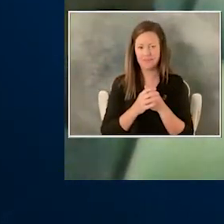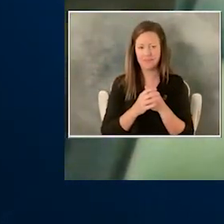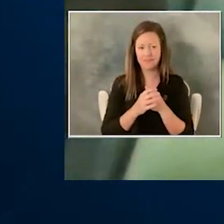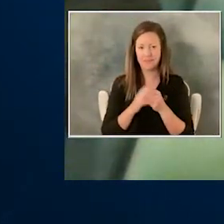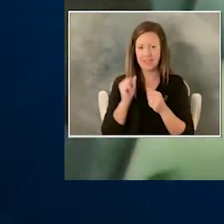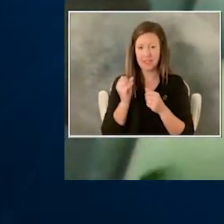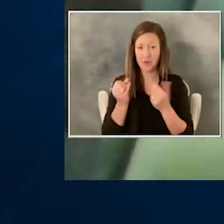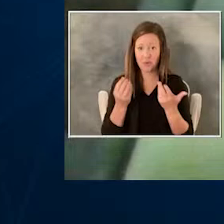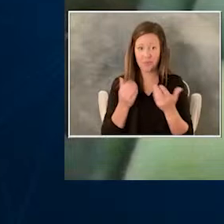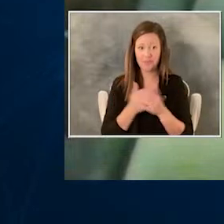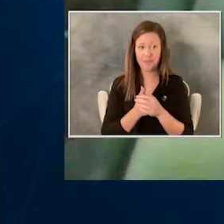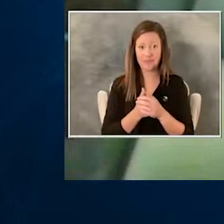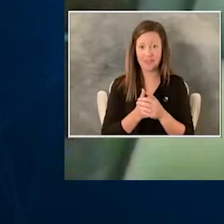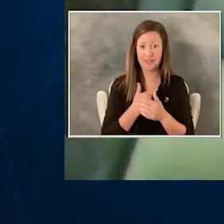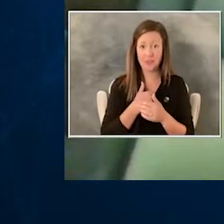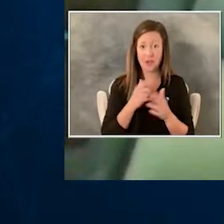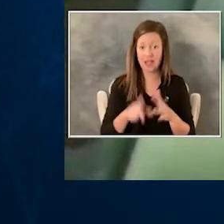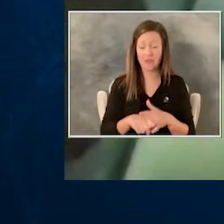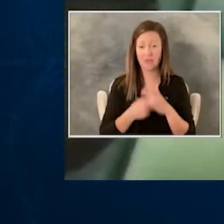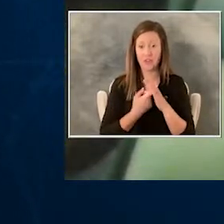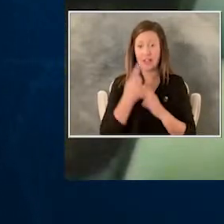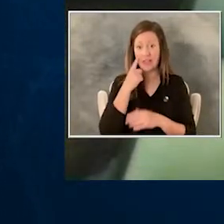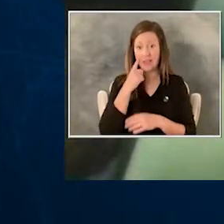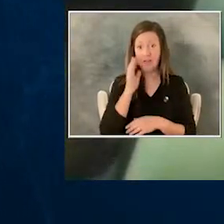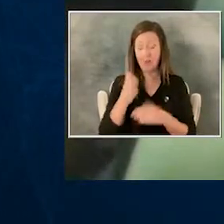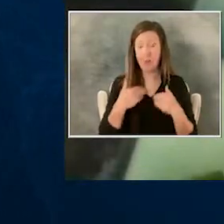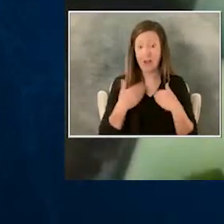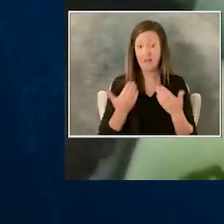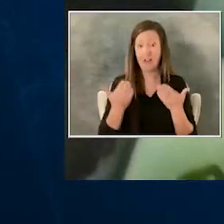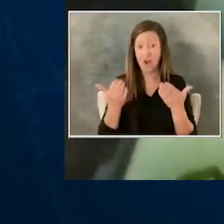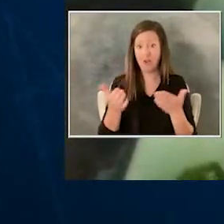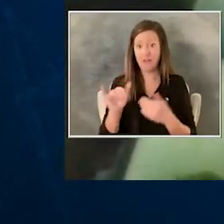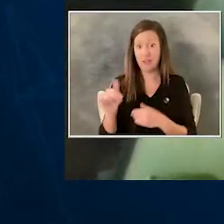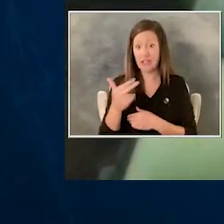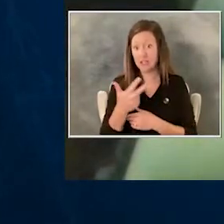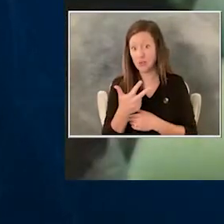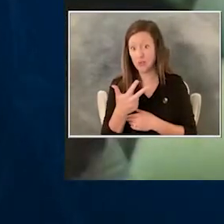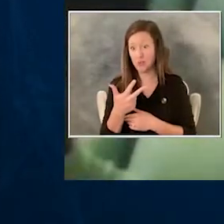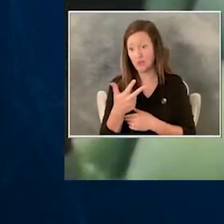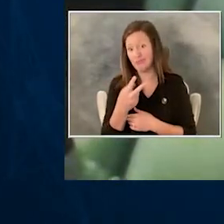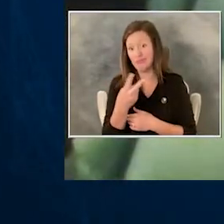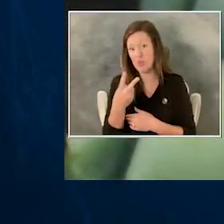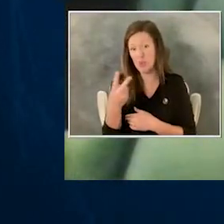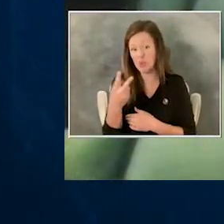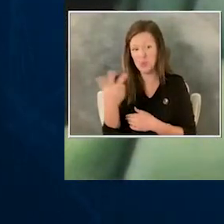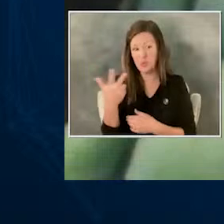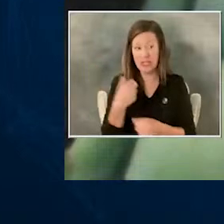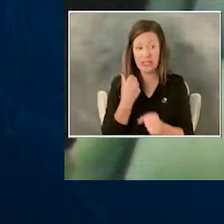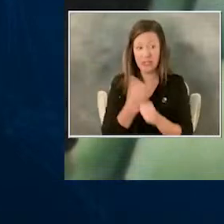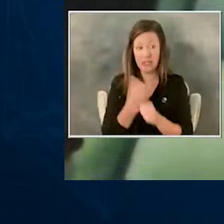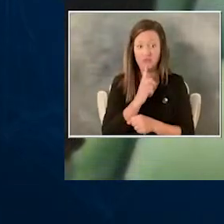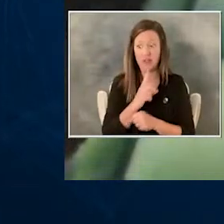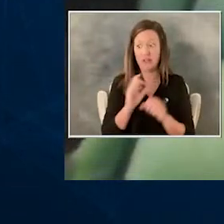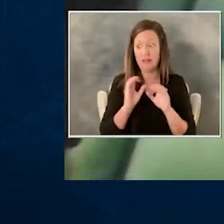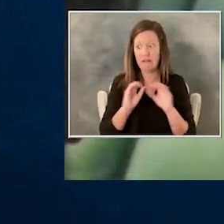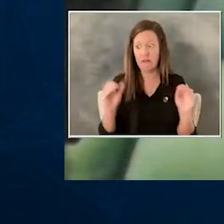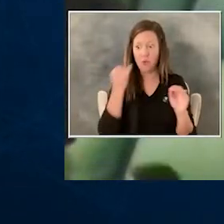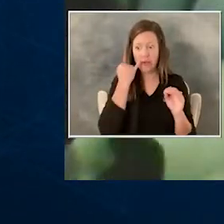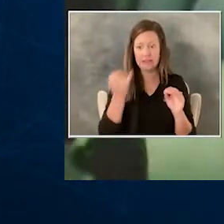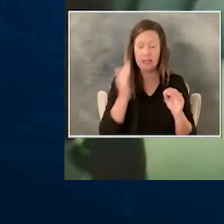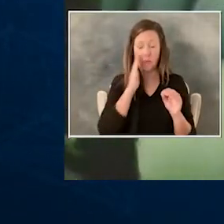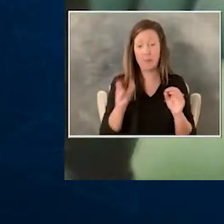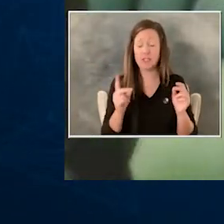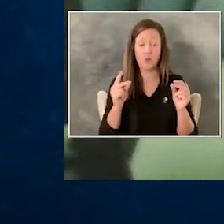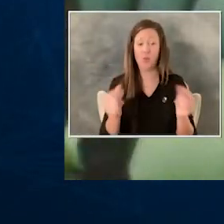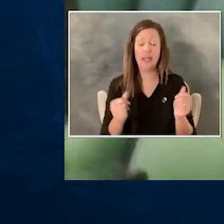okay, well, I originally thought that I would get an offer in 2 to 3 years. I had no idea that I would get an offer